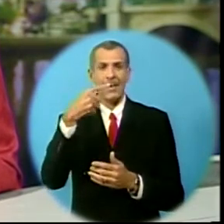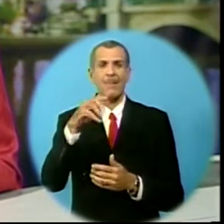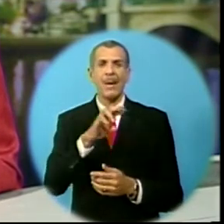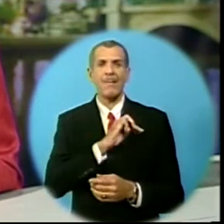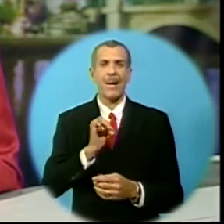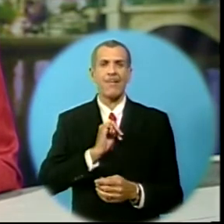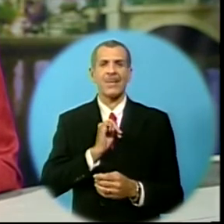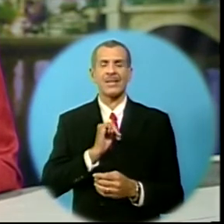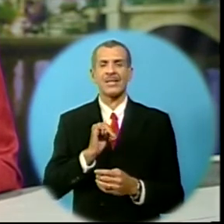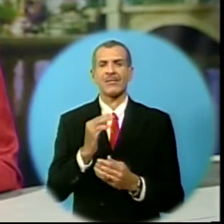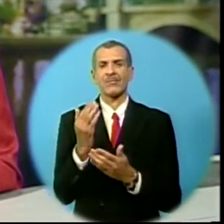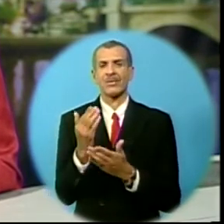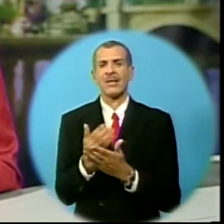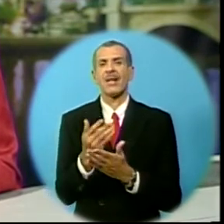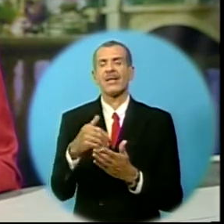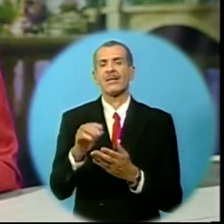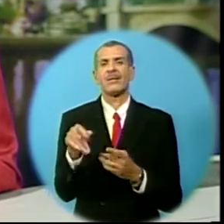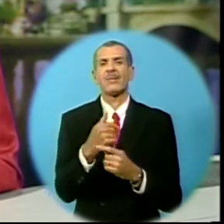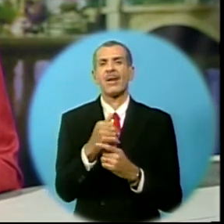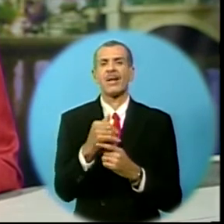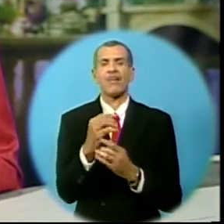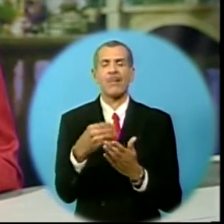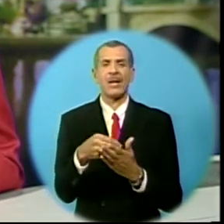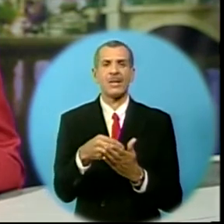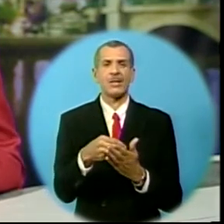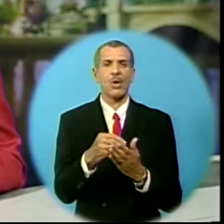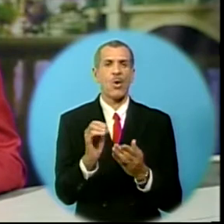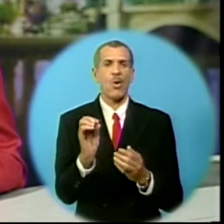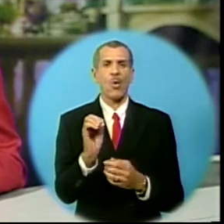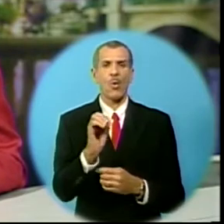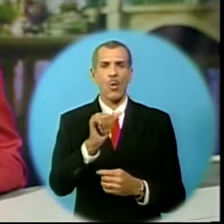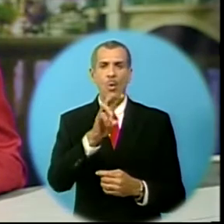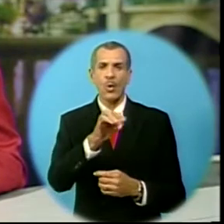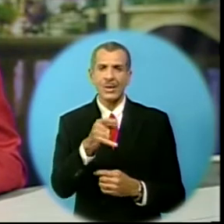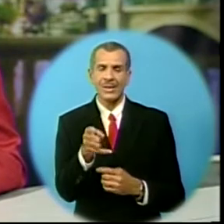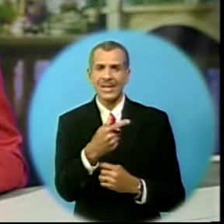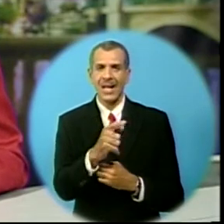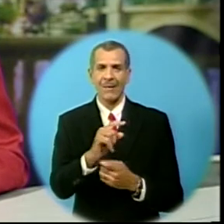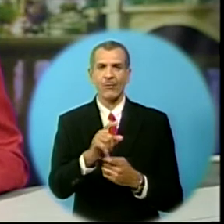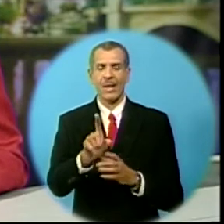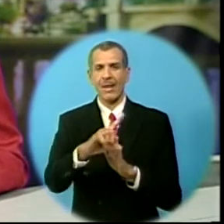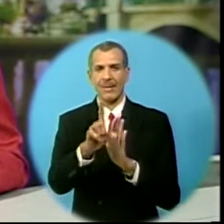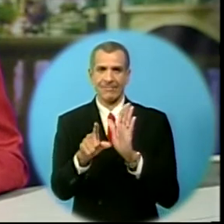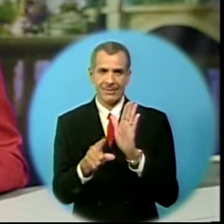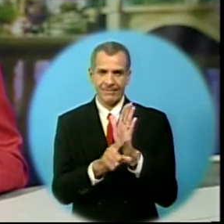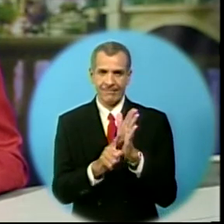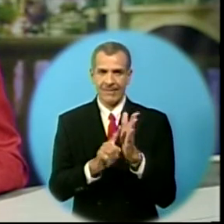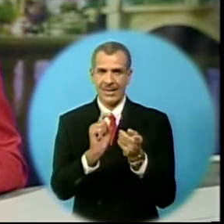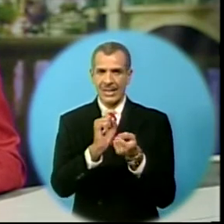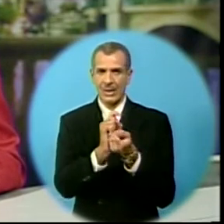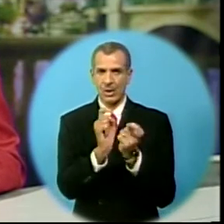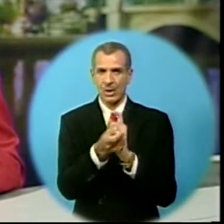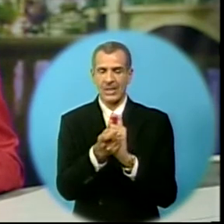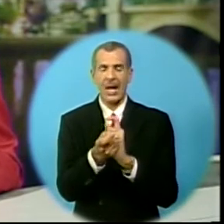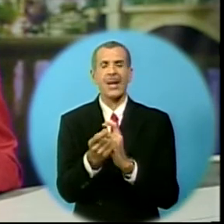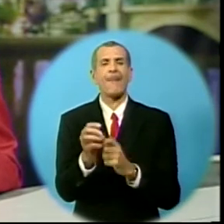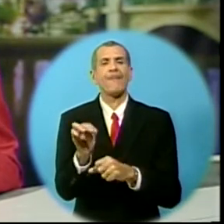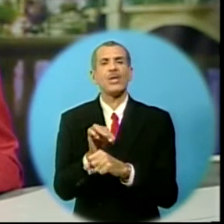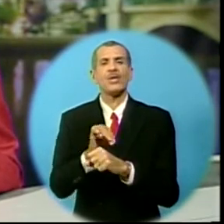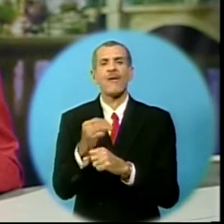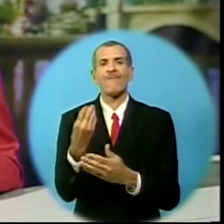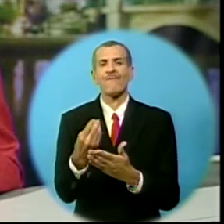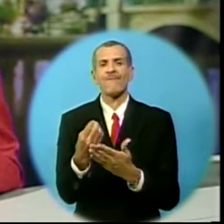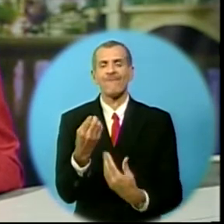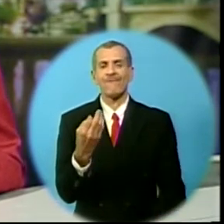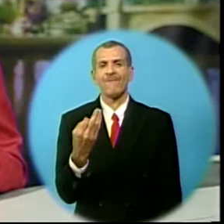members offset by monies owed to them may require legislative change. This from Minister of Finance and Economic